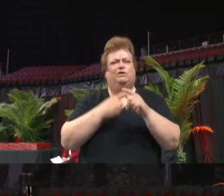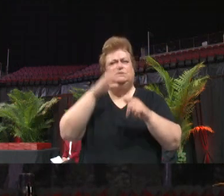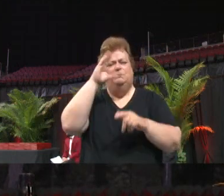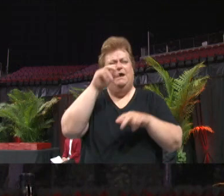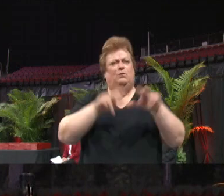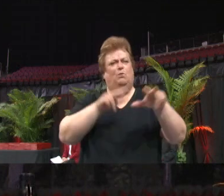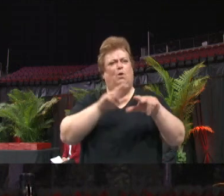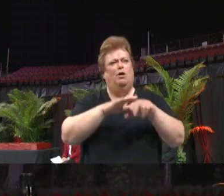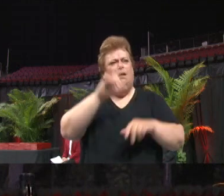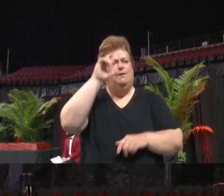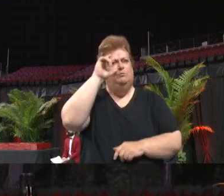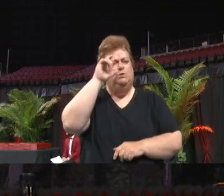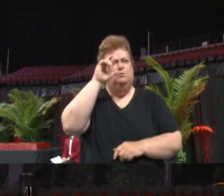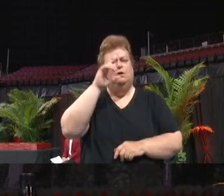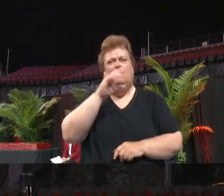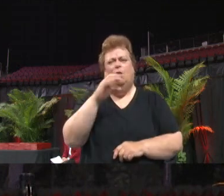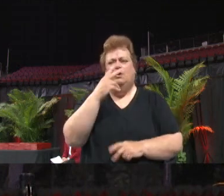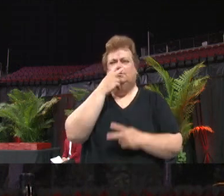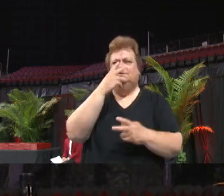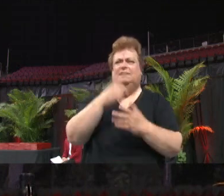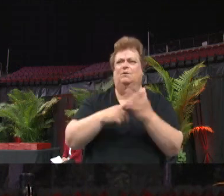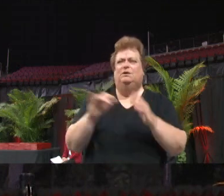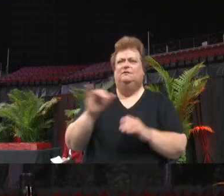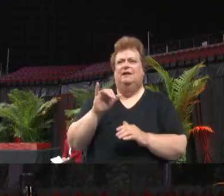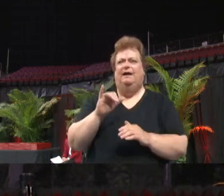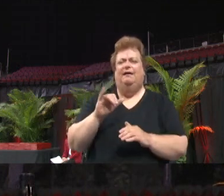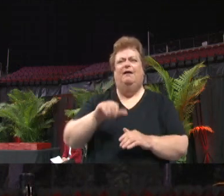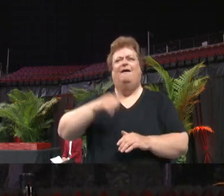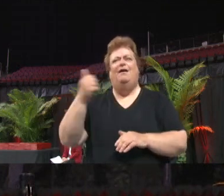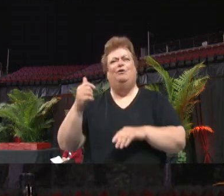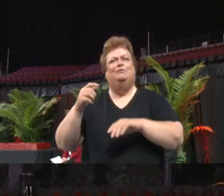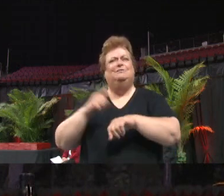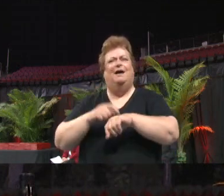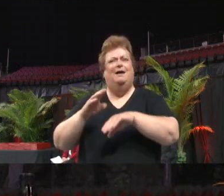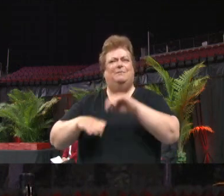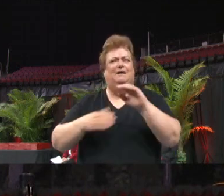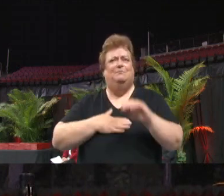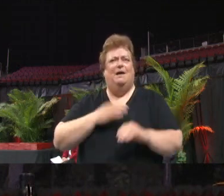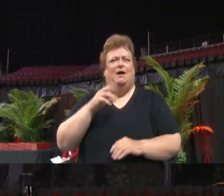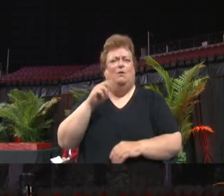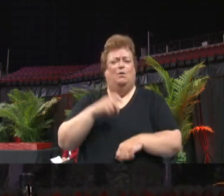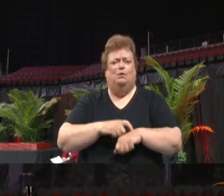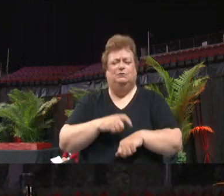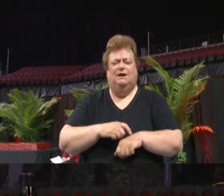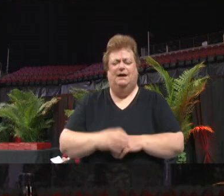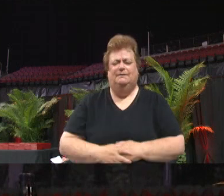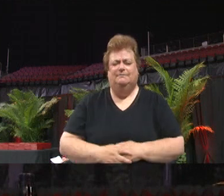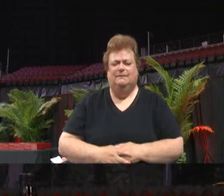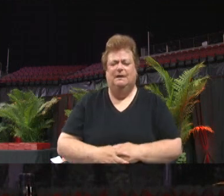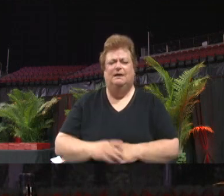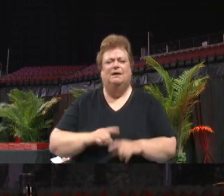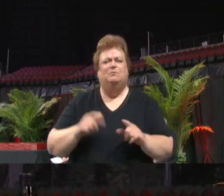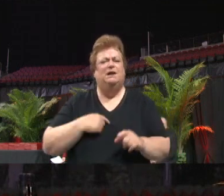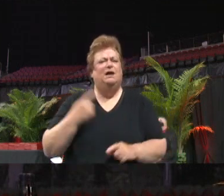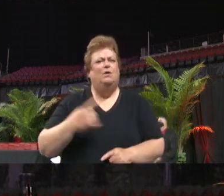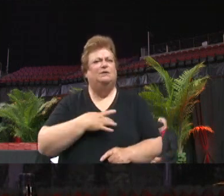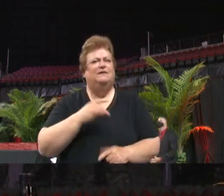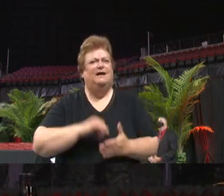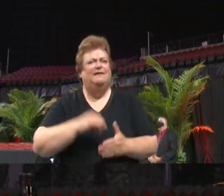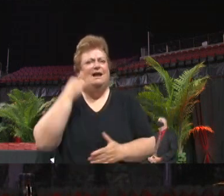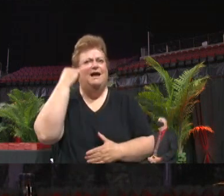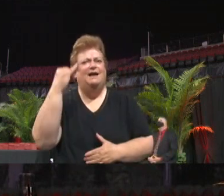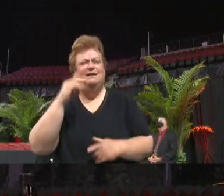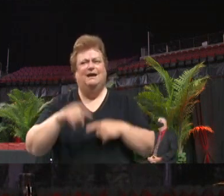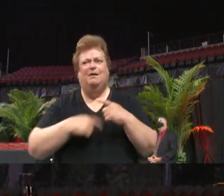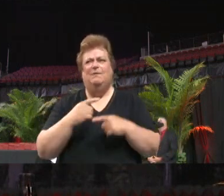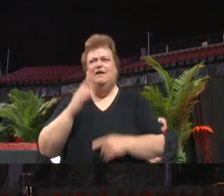to see what it would be like in a time other than my own. But I've always kind of liked the idea of the future. It's so eerie